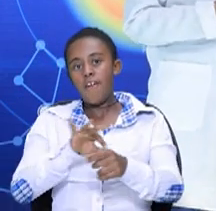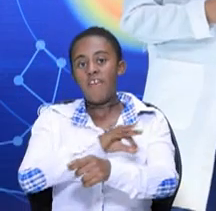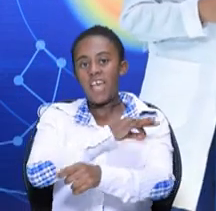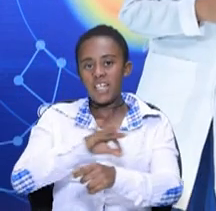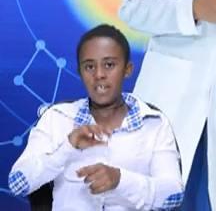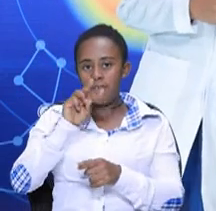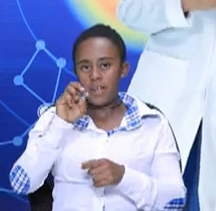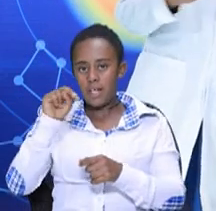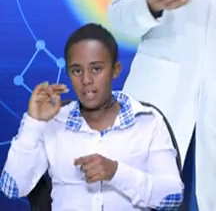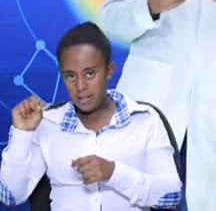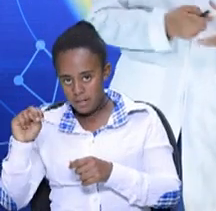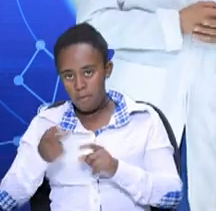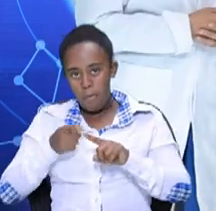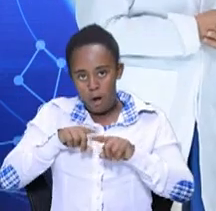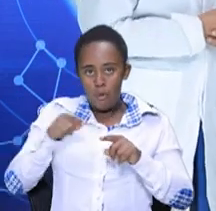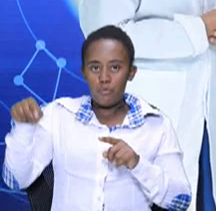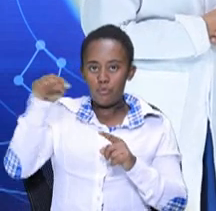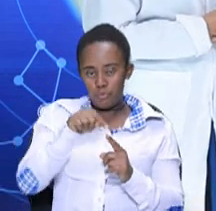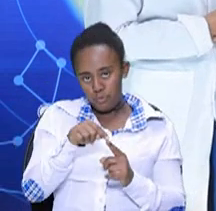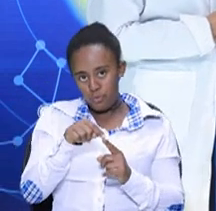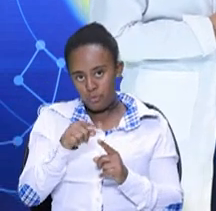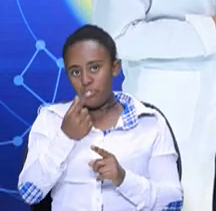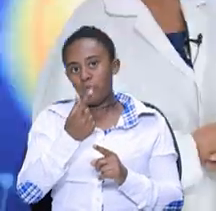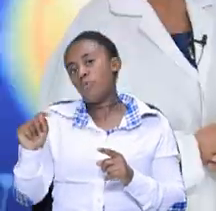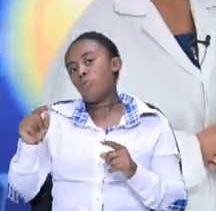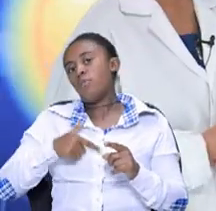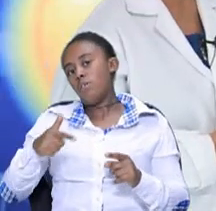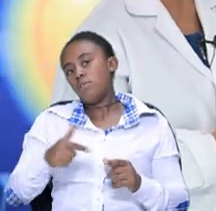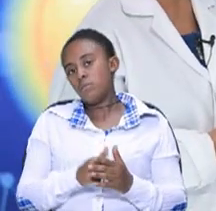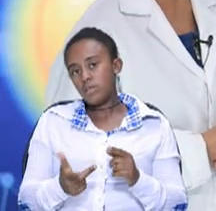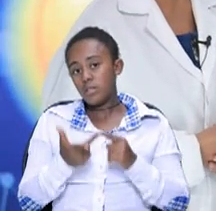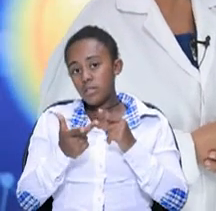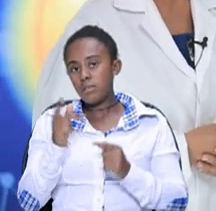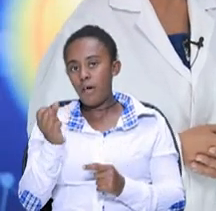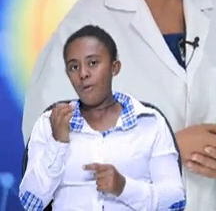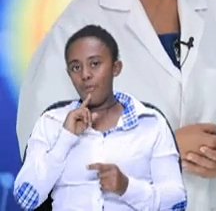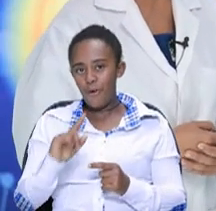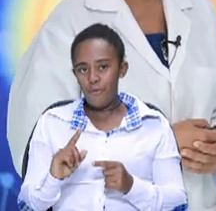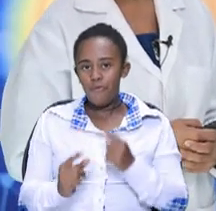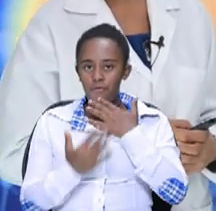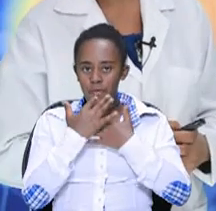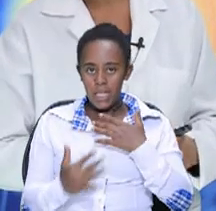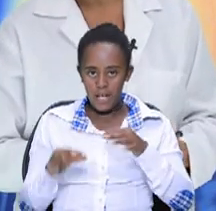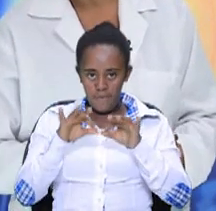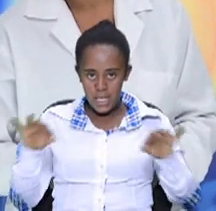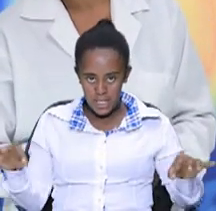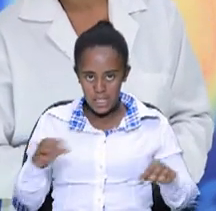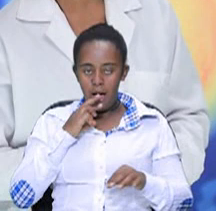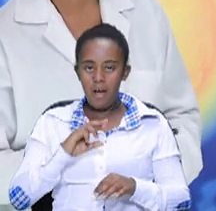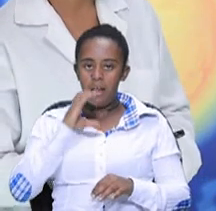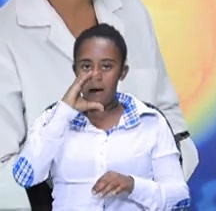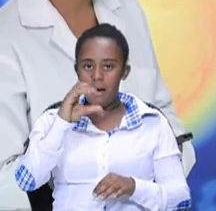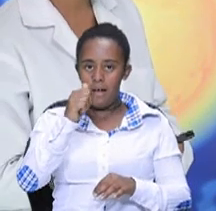will return blood back to the heart. The third type of blood vessels are